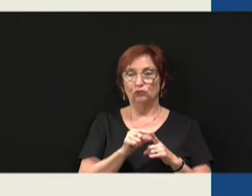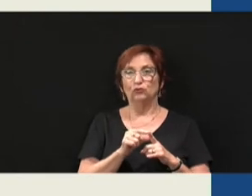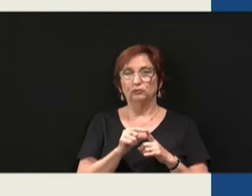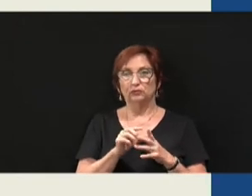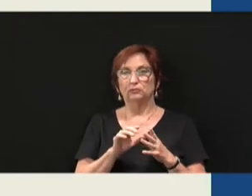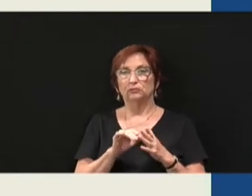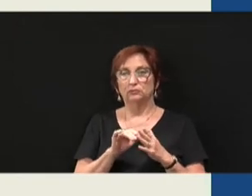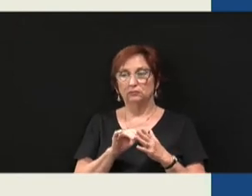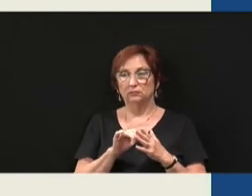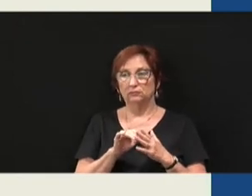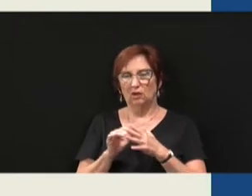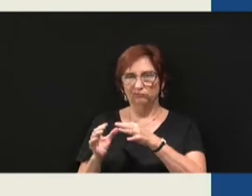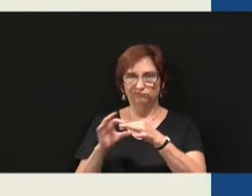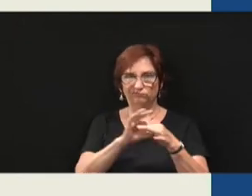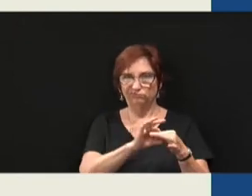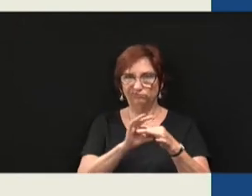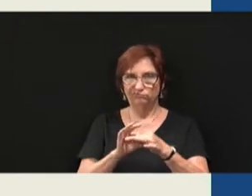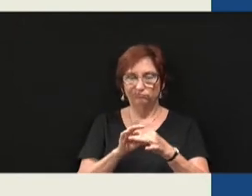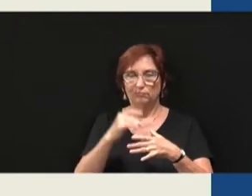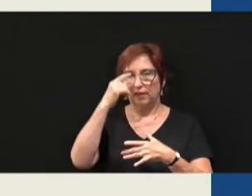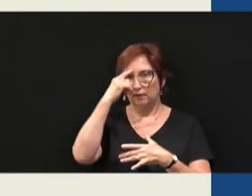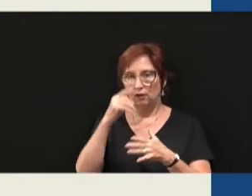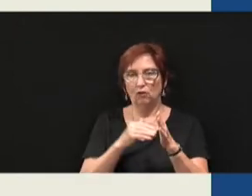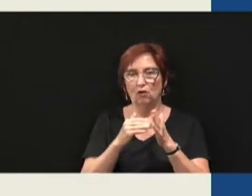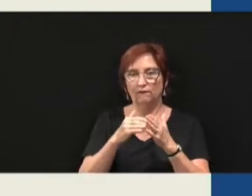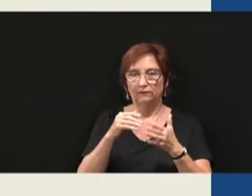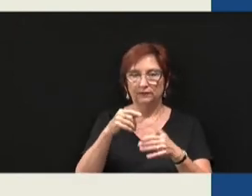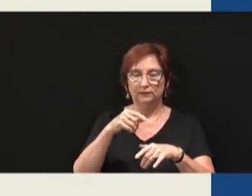and I think a lot of times